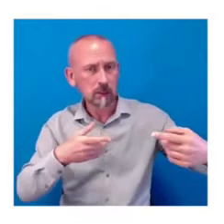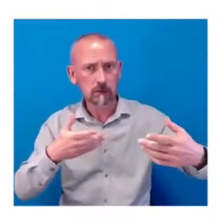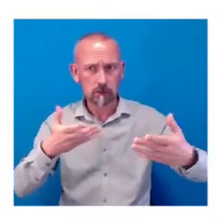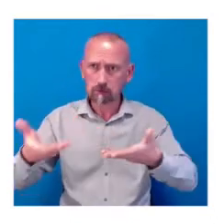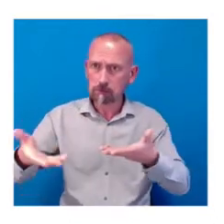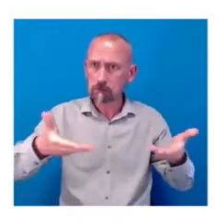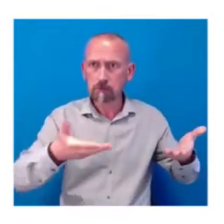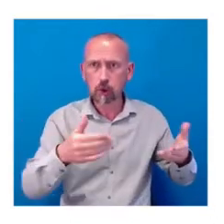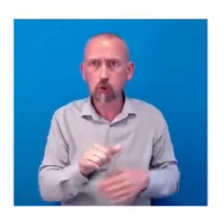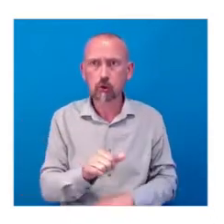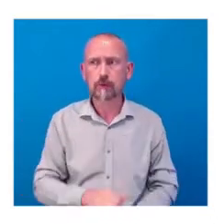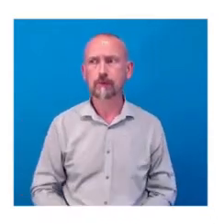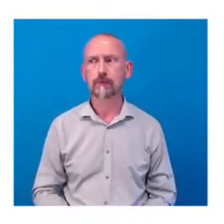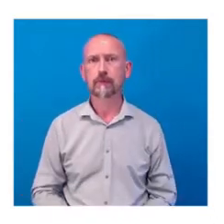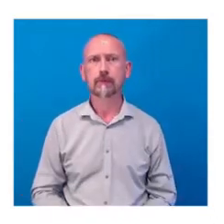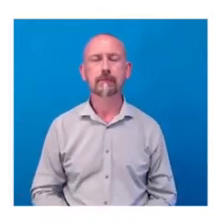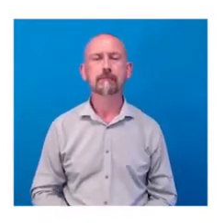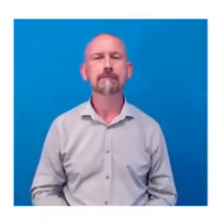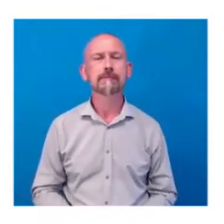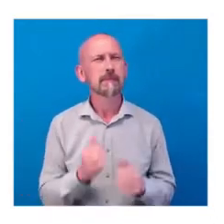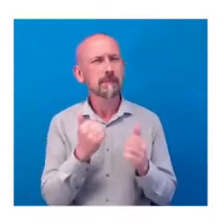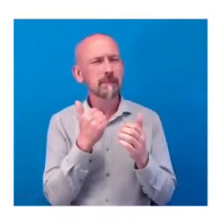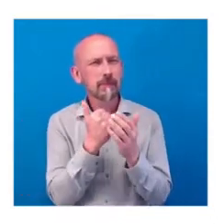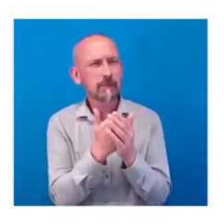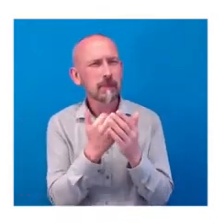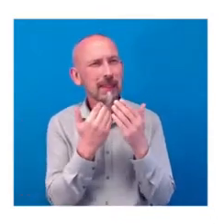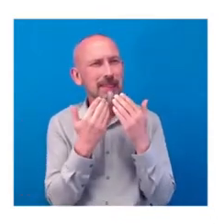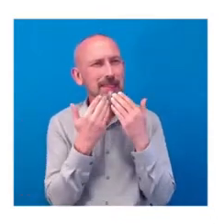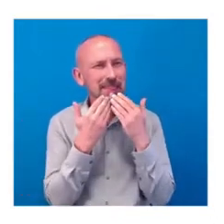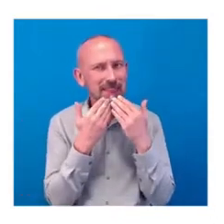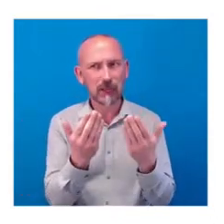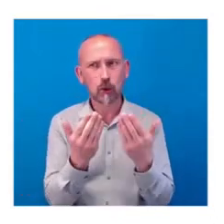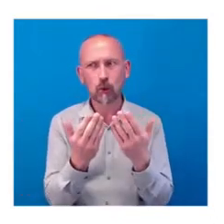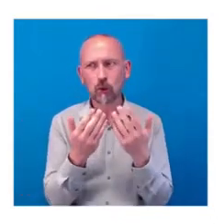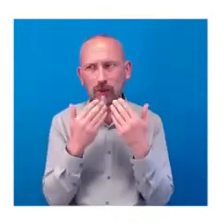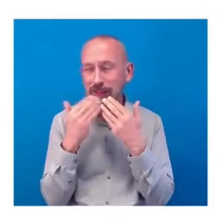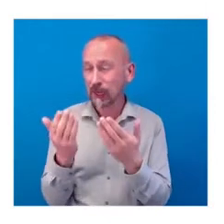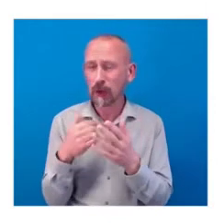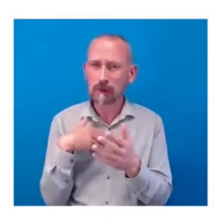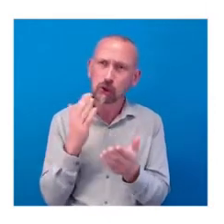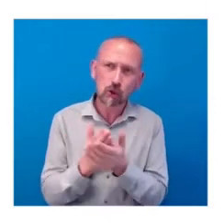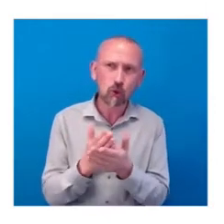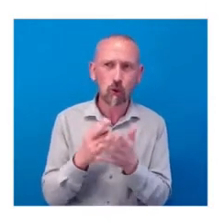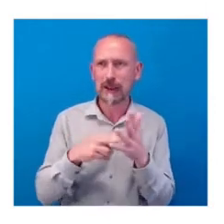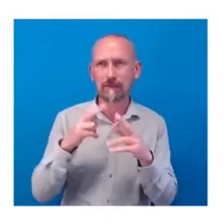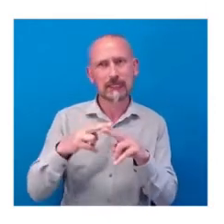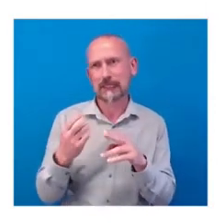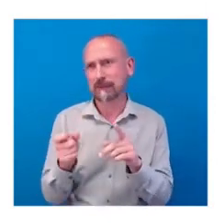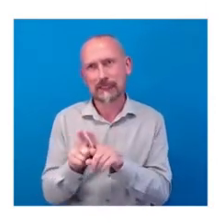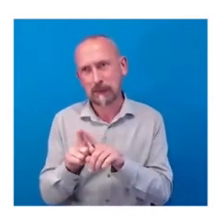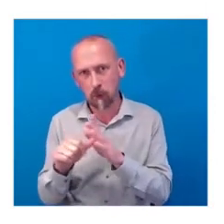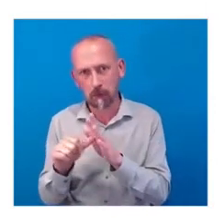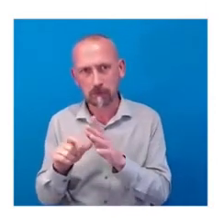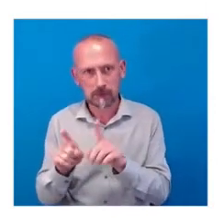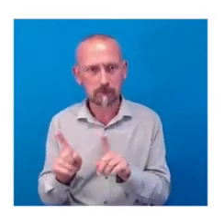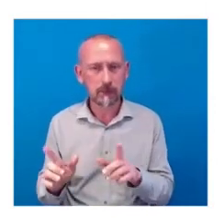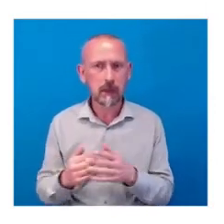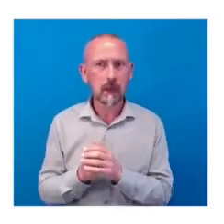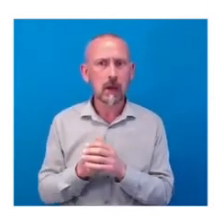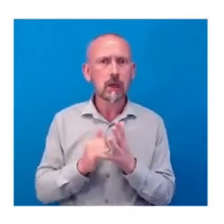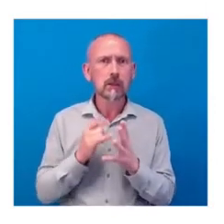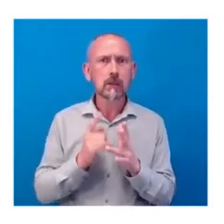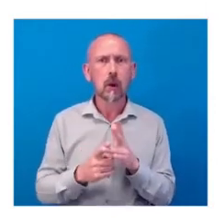Thank you very much, Richard. I'm sure Netflix will have a view on this as well, a different view. But everything sounded great